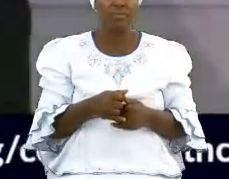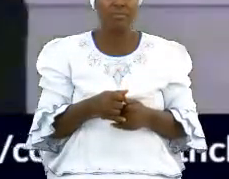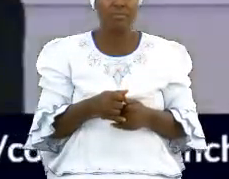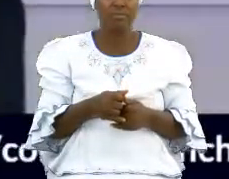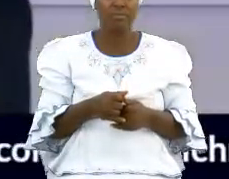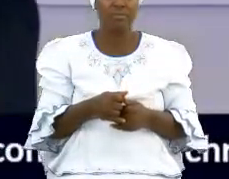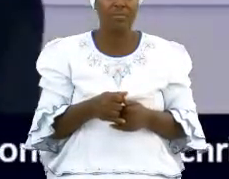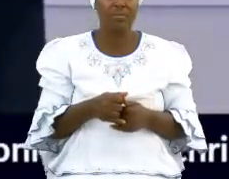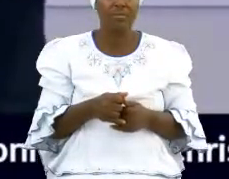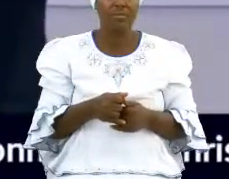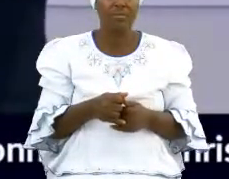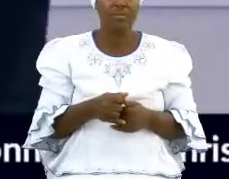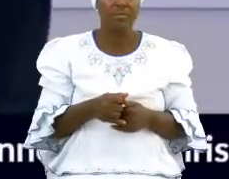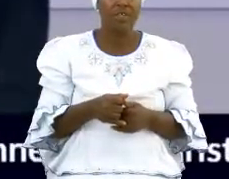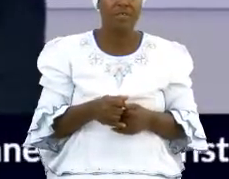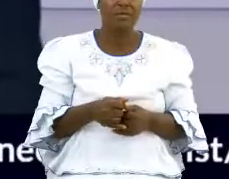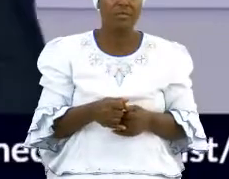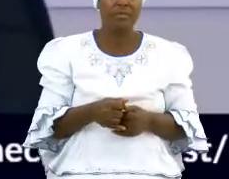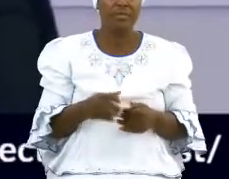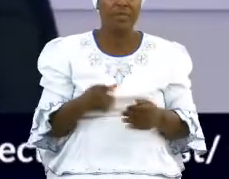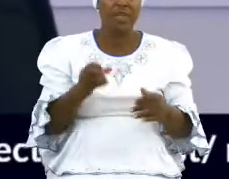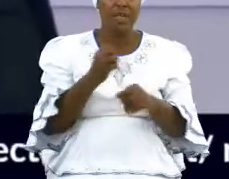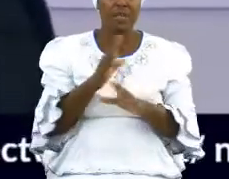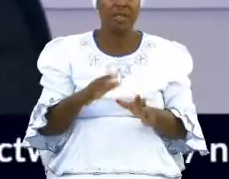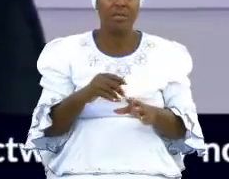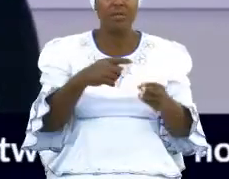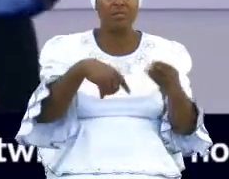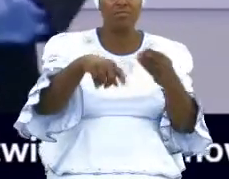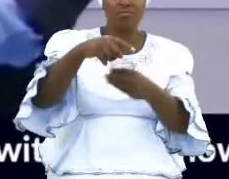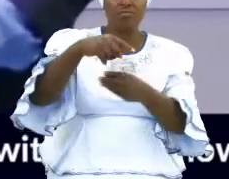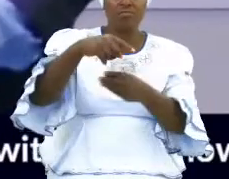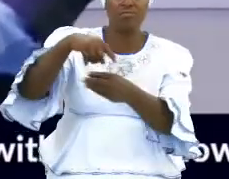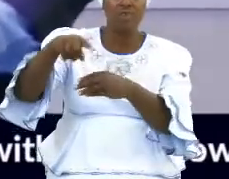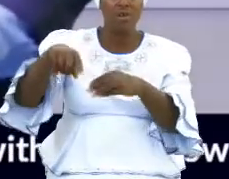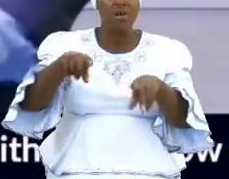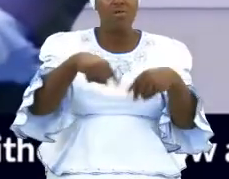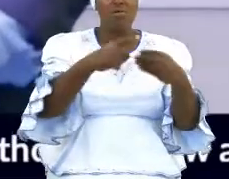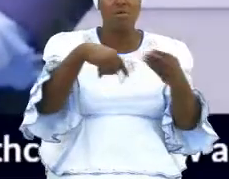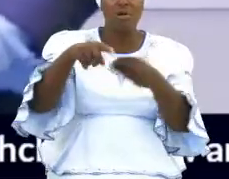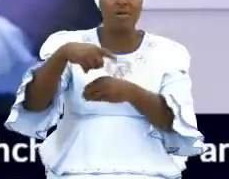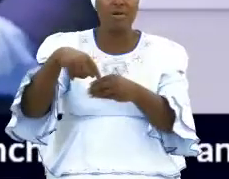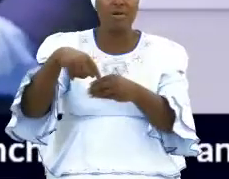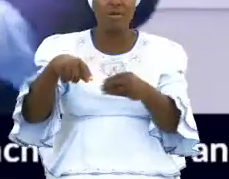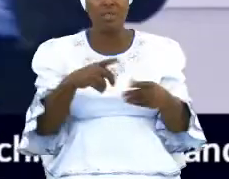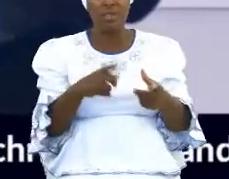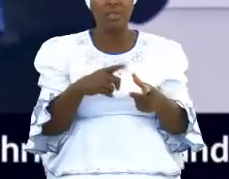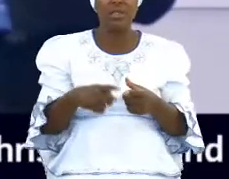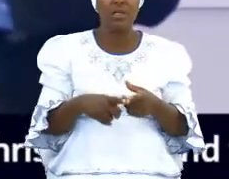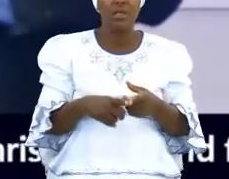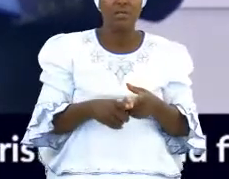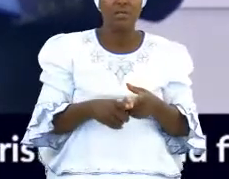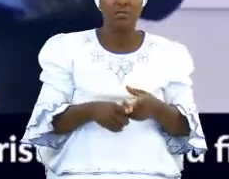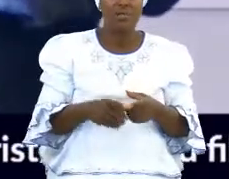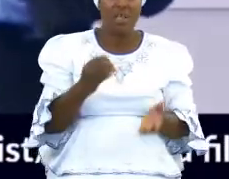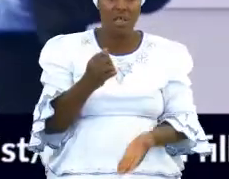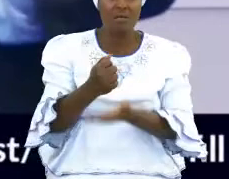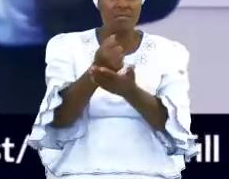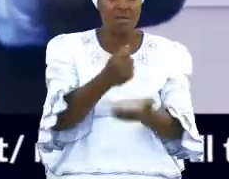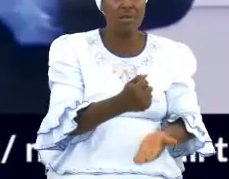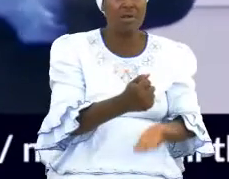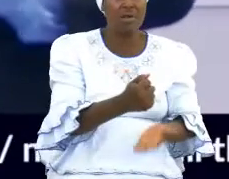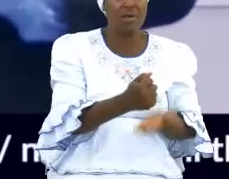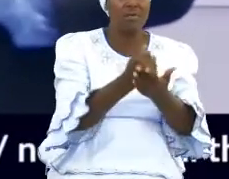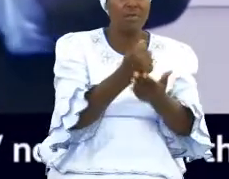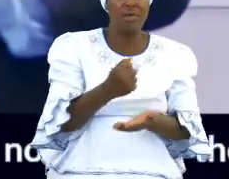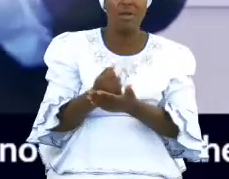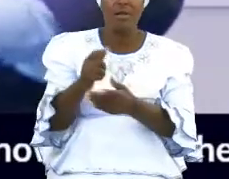those who are wearing pink now, just move around. Let's go to the far back. All those who are standing there, keep standing. The counselors will meet you now. They